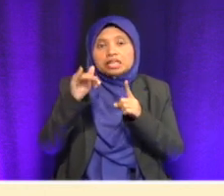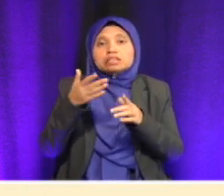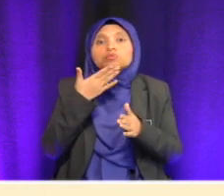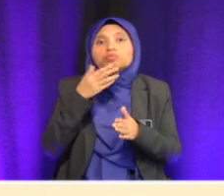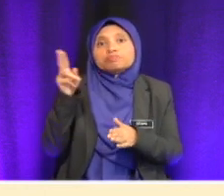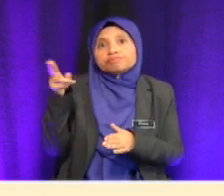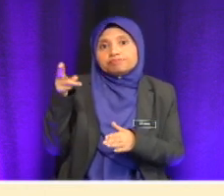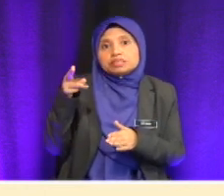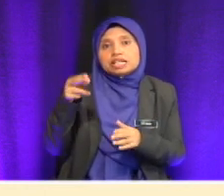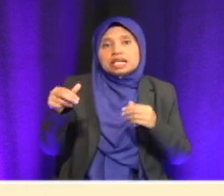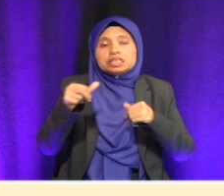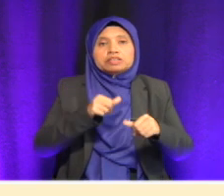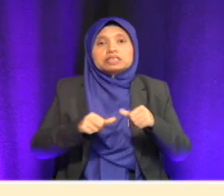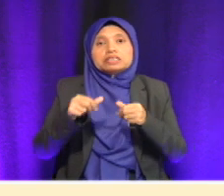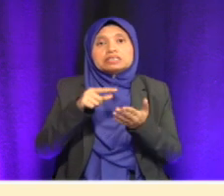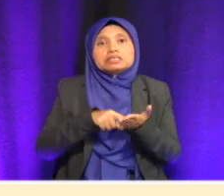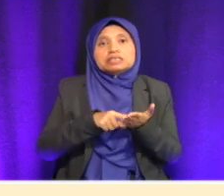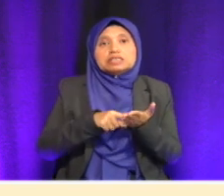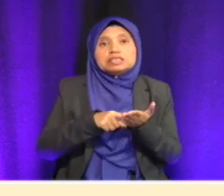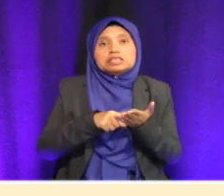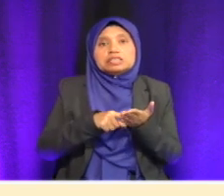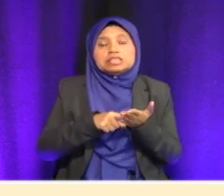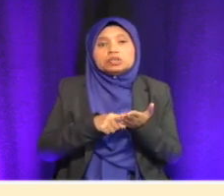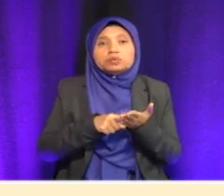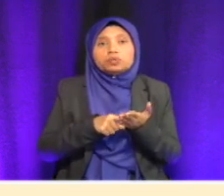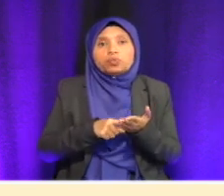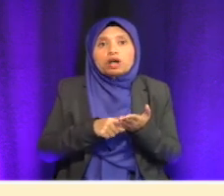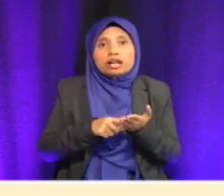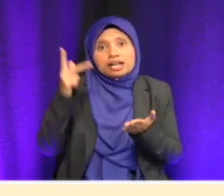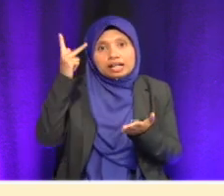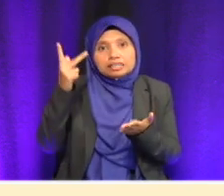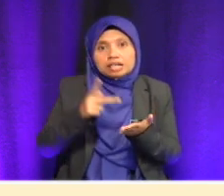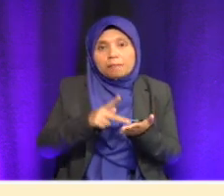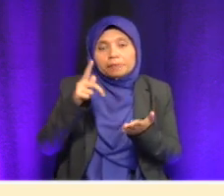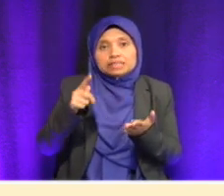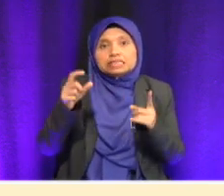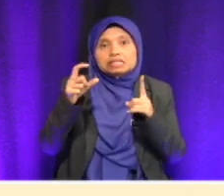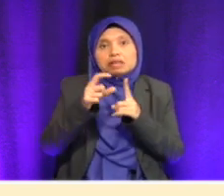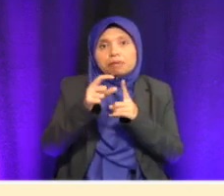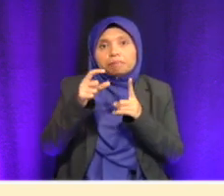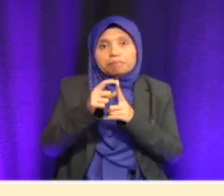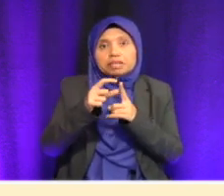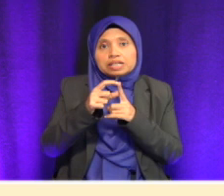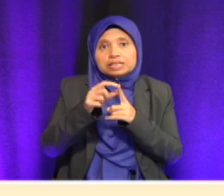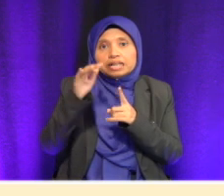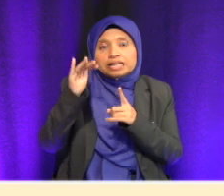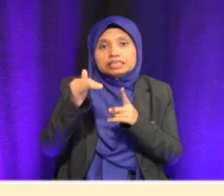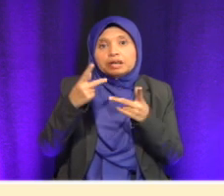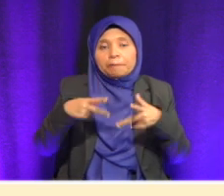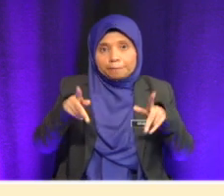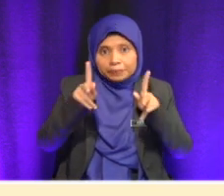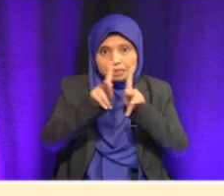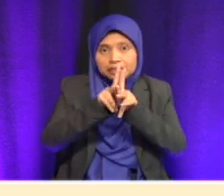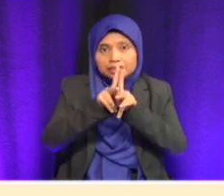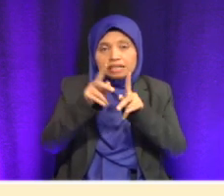so for this activity, our students are going to identify the words based on the given meaning. Okay? Alright.